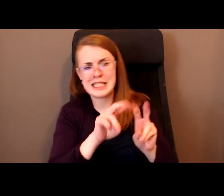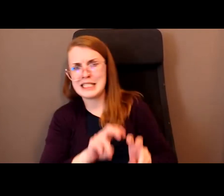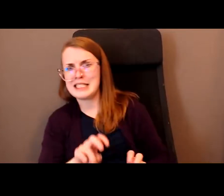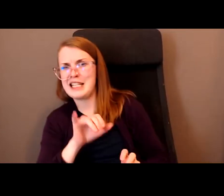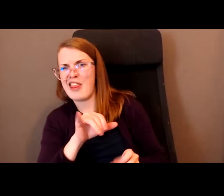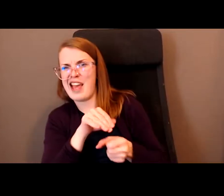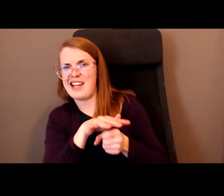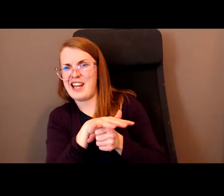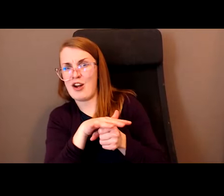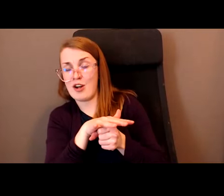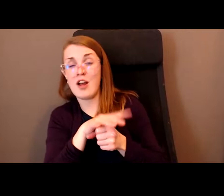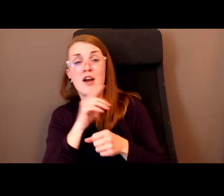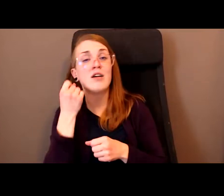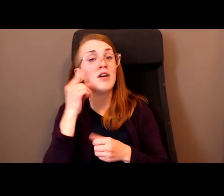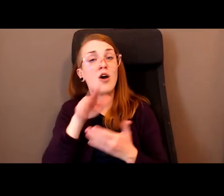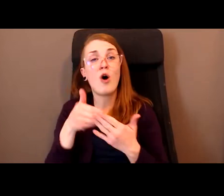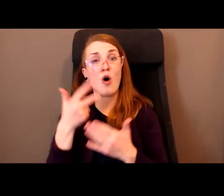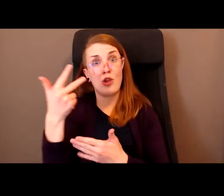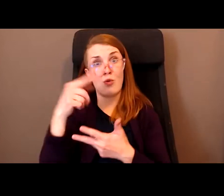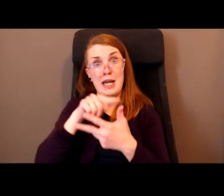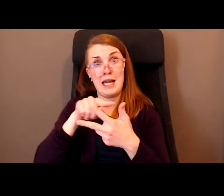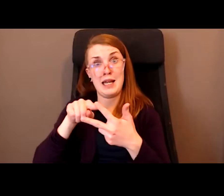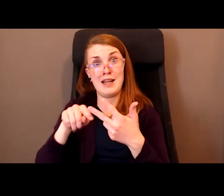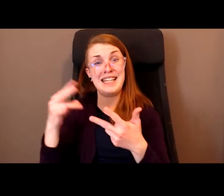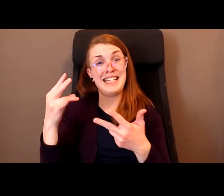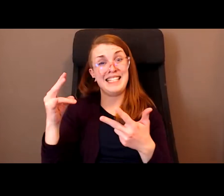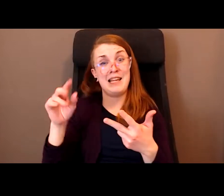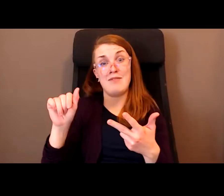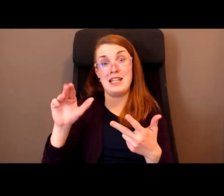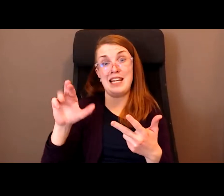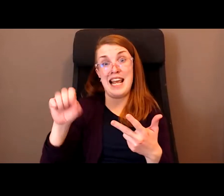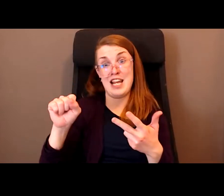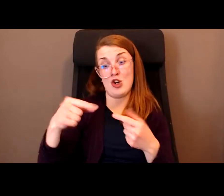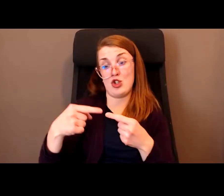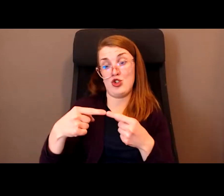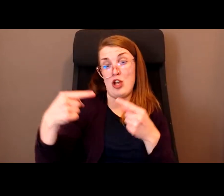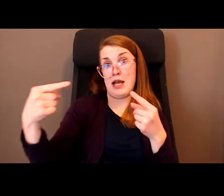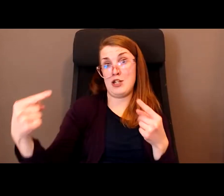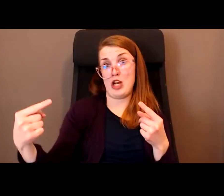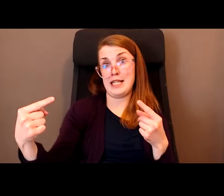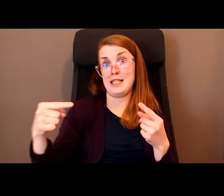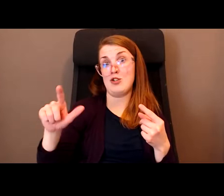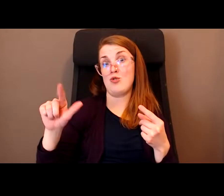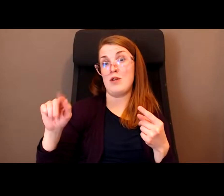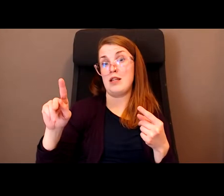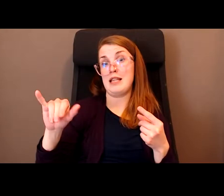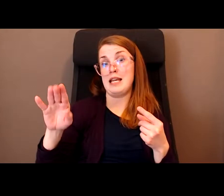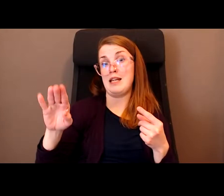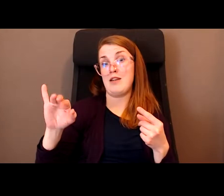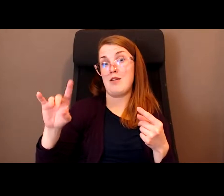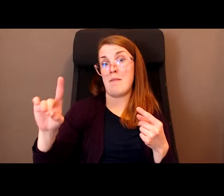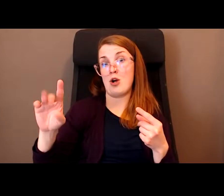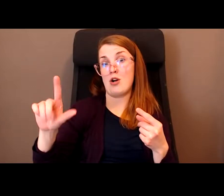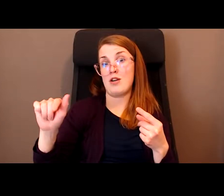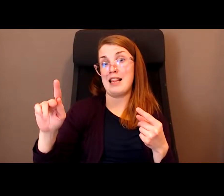three scenarios point out is that 17 acres adjacent to Lady Bird Lake. And as a thriving